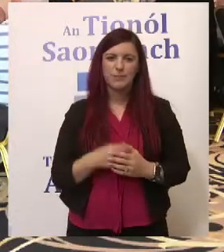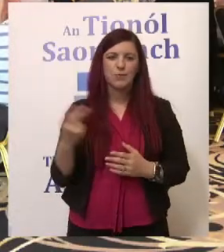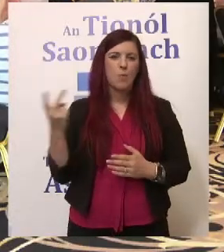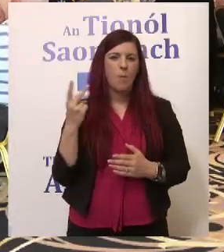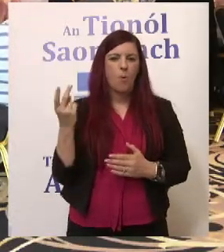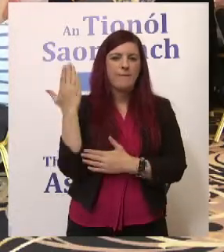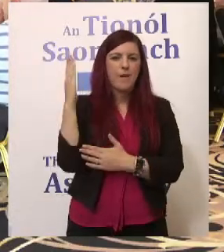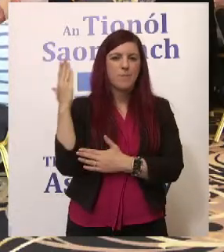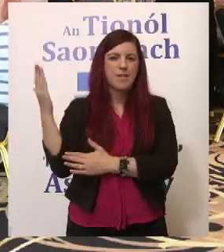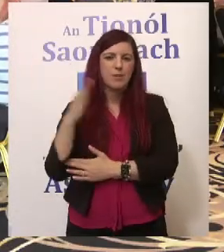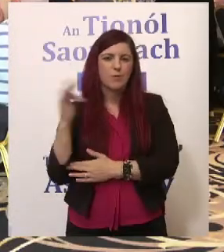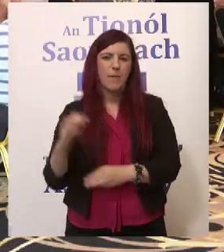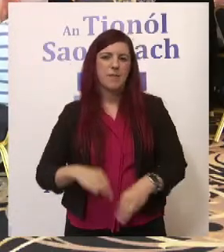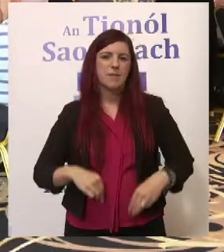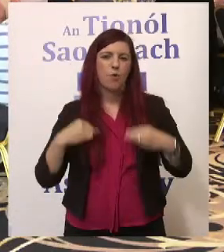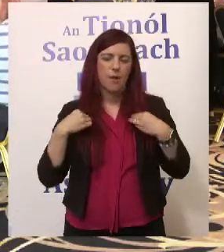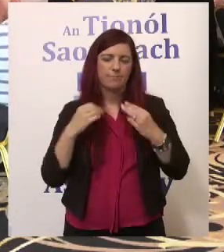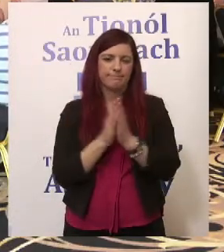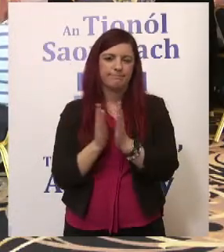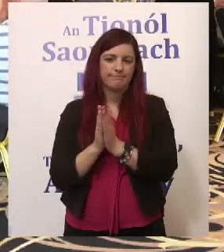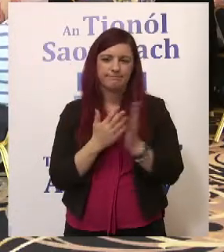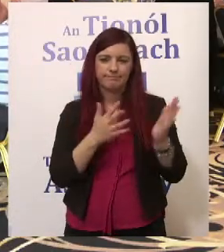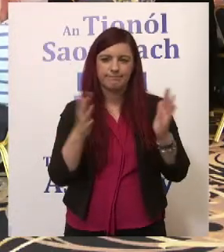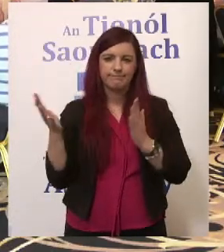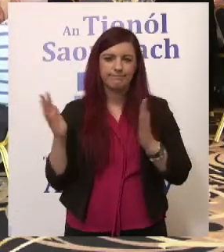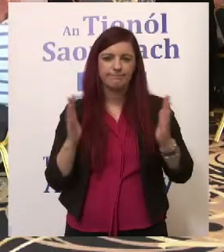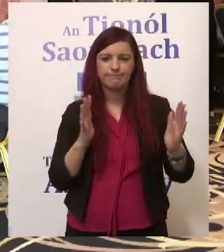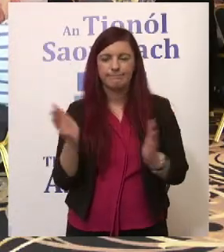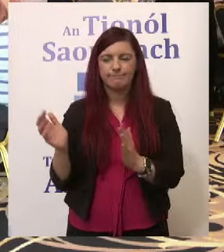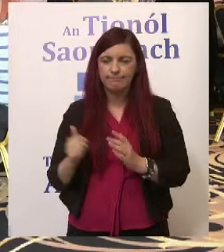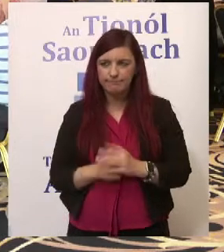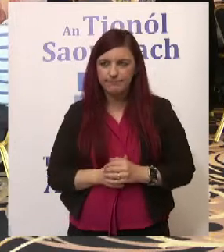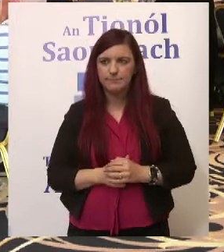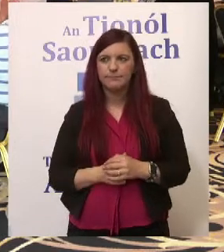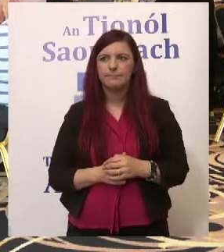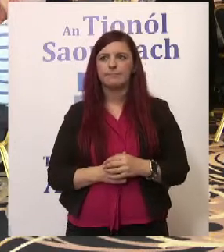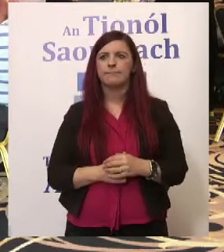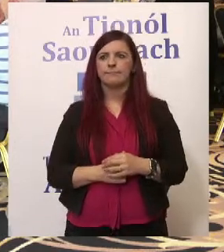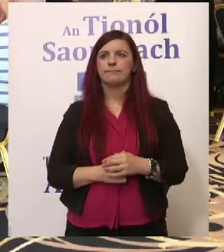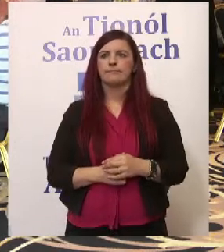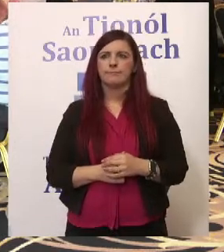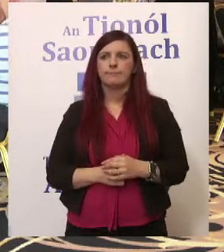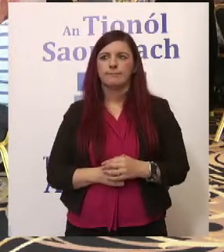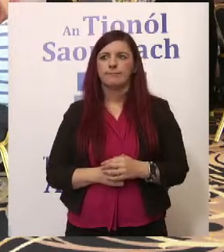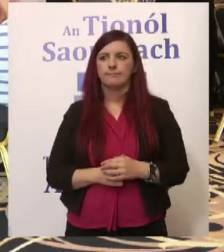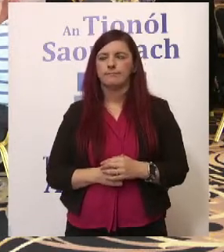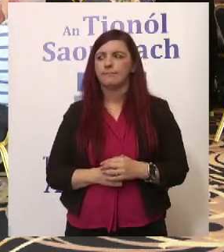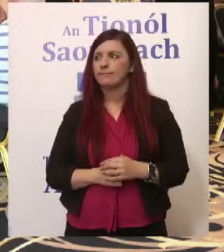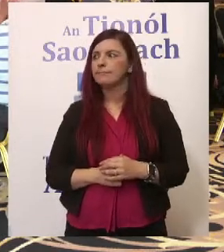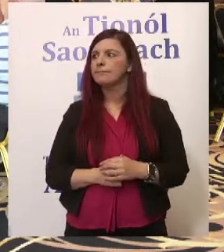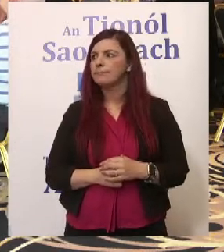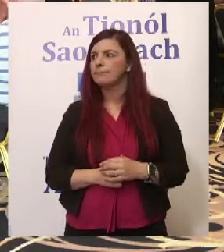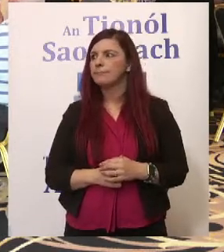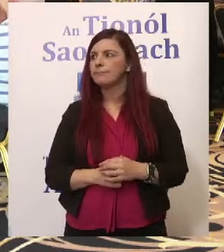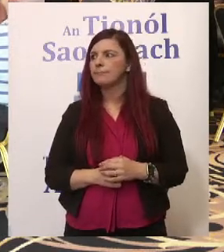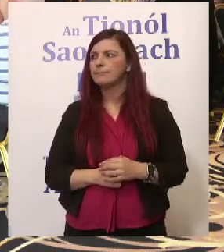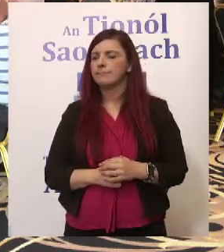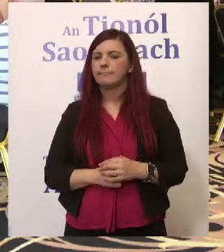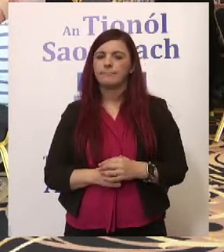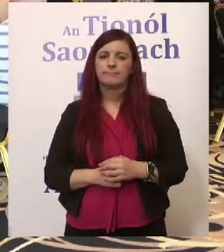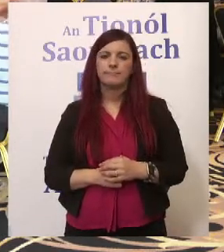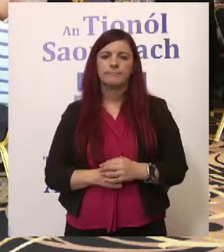Margaret, to Mr. Averick McGibney from Dublin Chamber of Commerce and Mr. Shane Keneally from Chambers Ireland. Gurmila